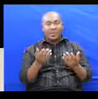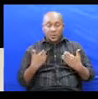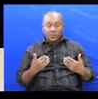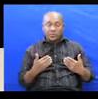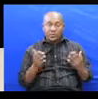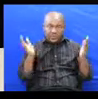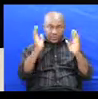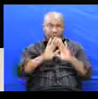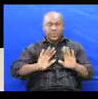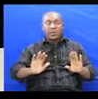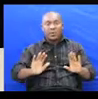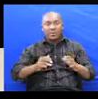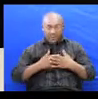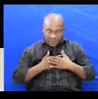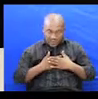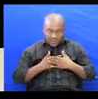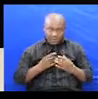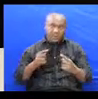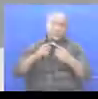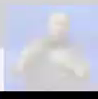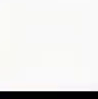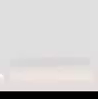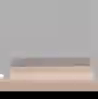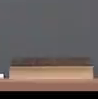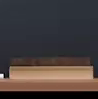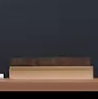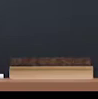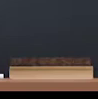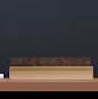I hope we are going to meet the next time.